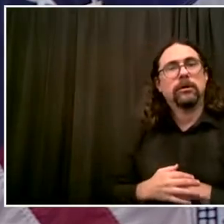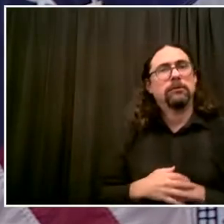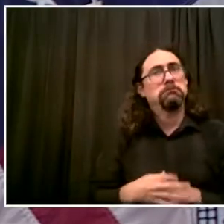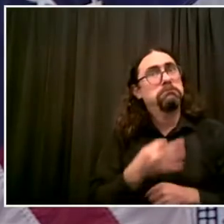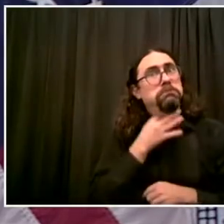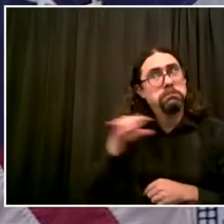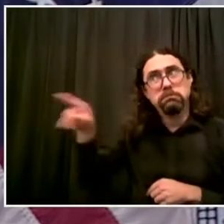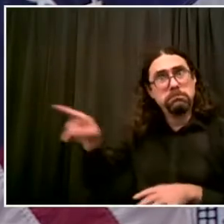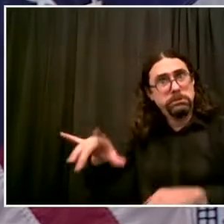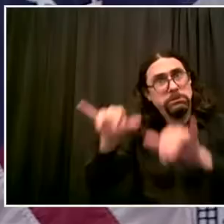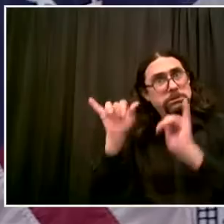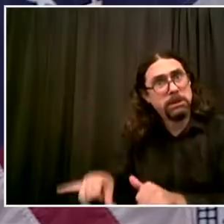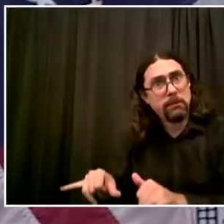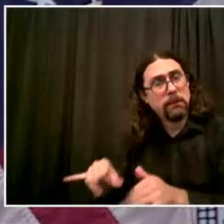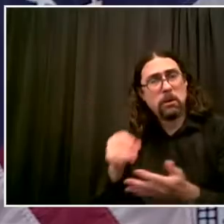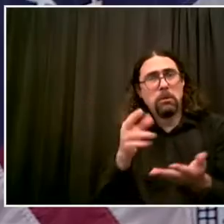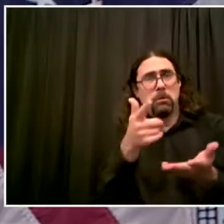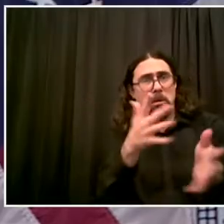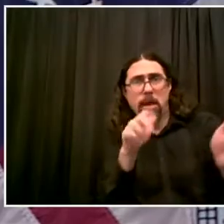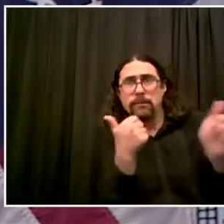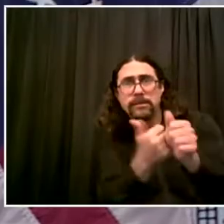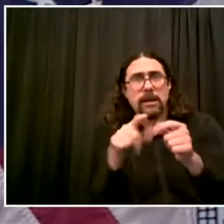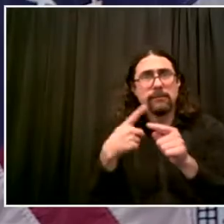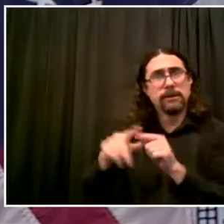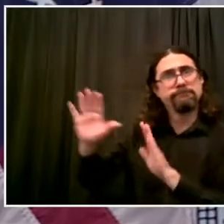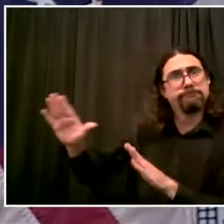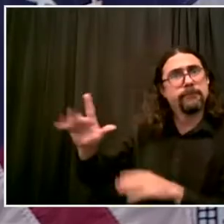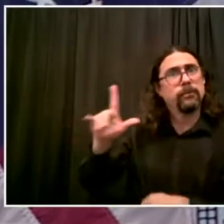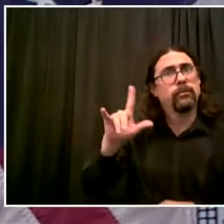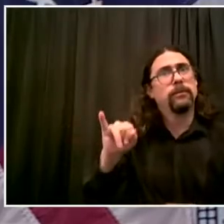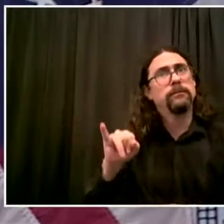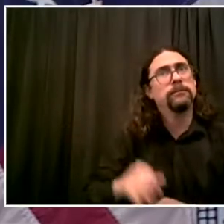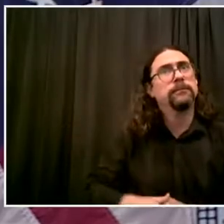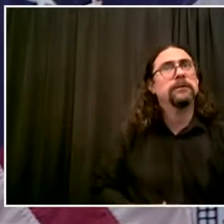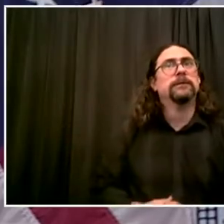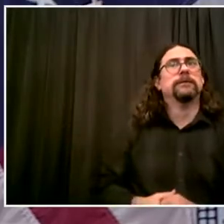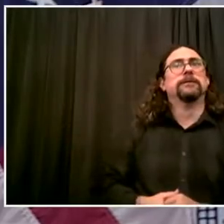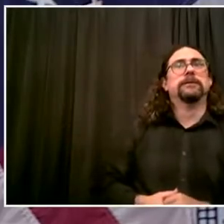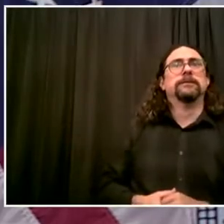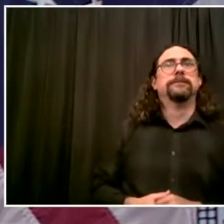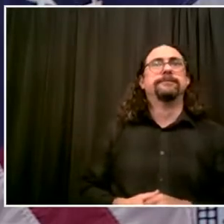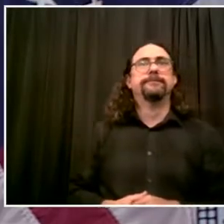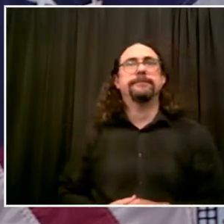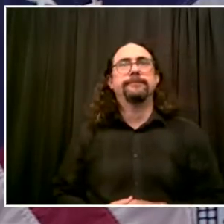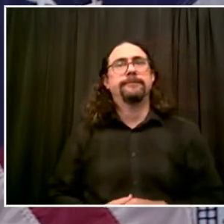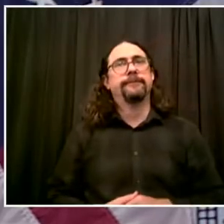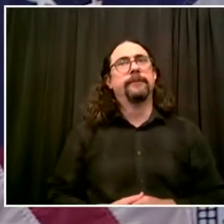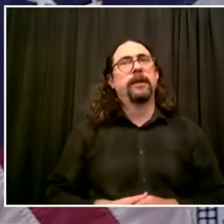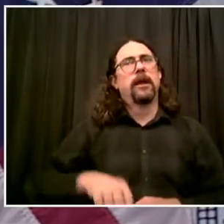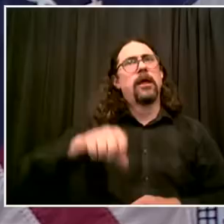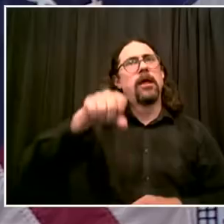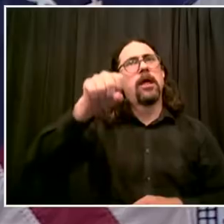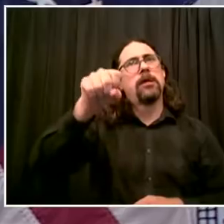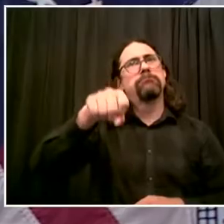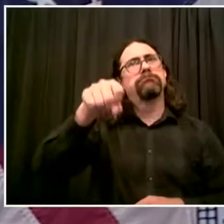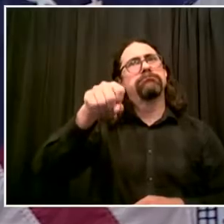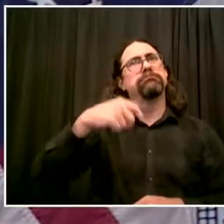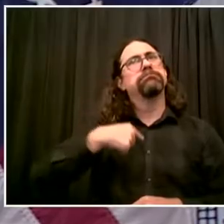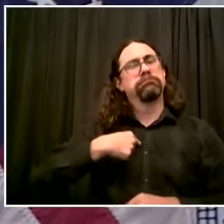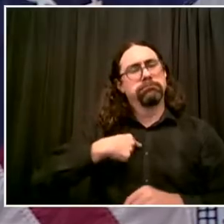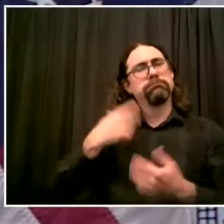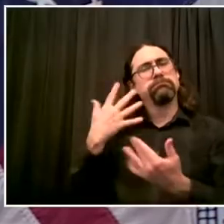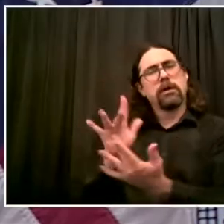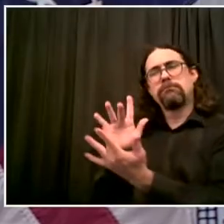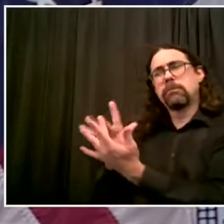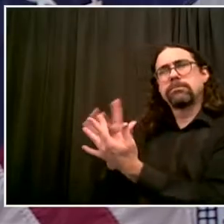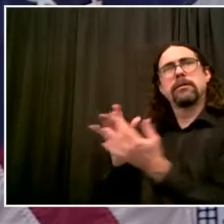but I think it's important as we all as a region try and work this through together, we all try and give maximum opportunity for people to have as much of a